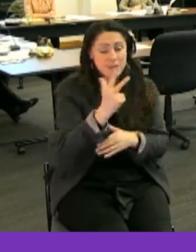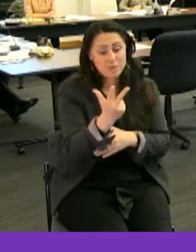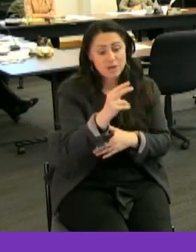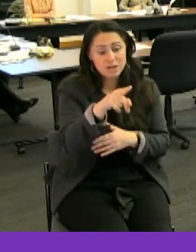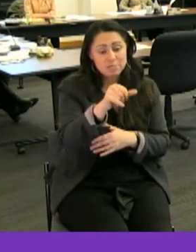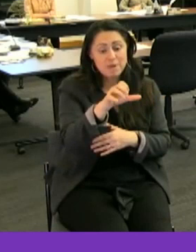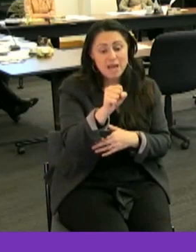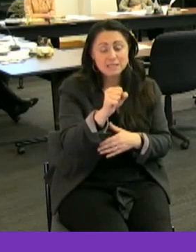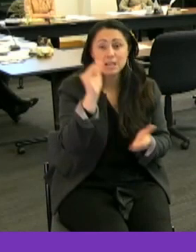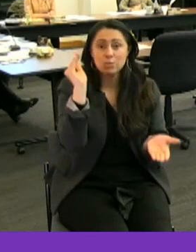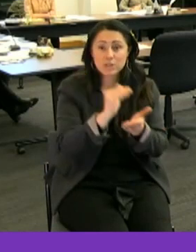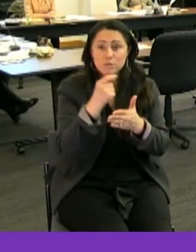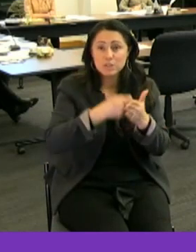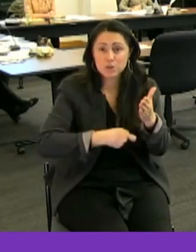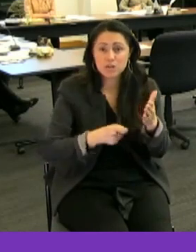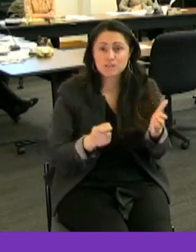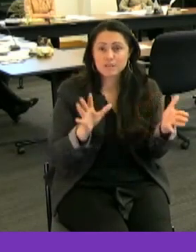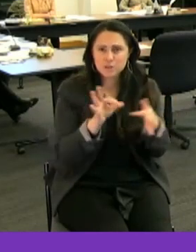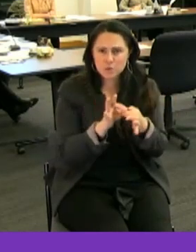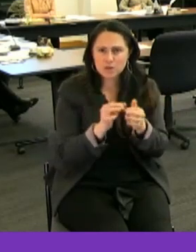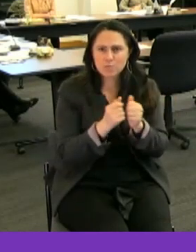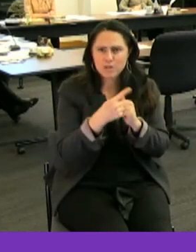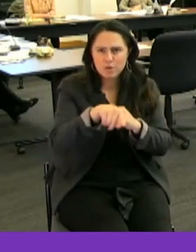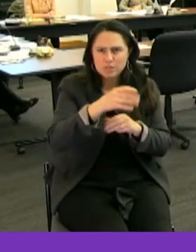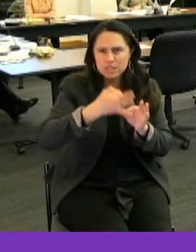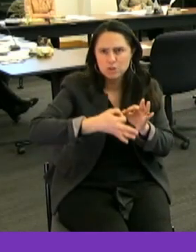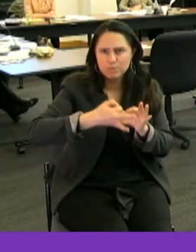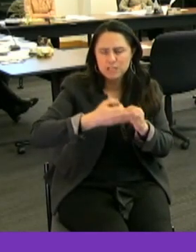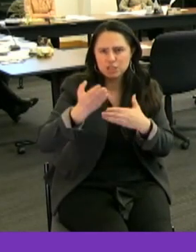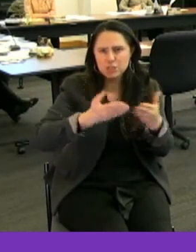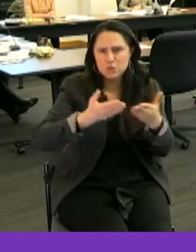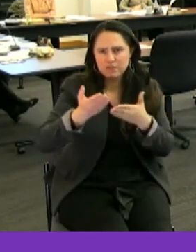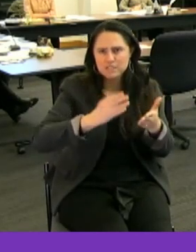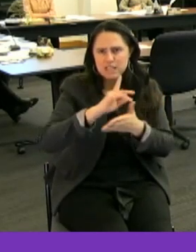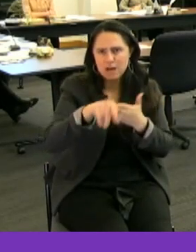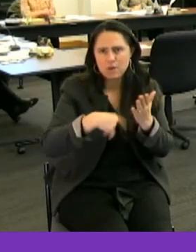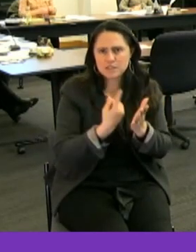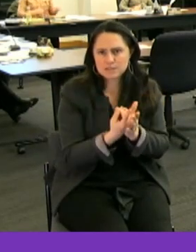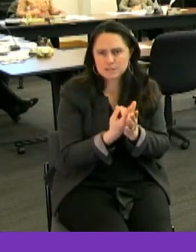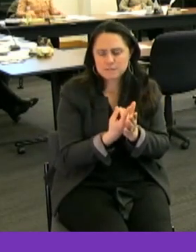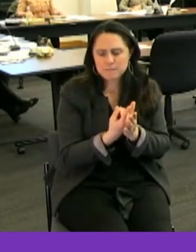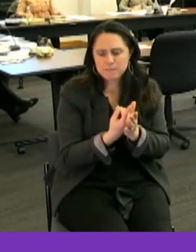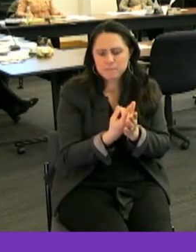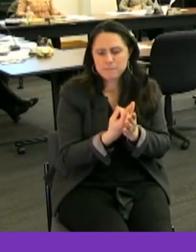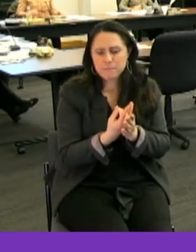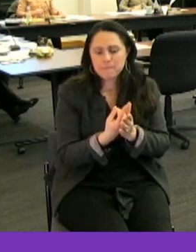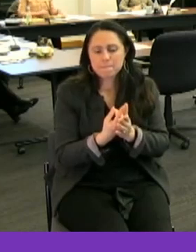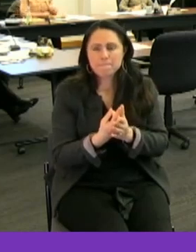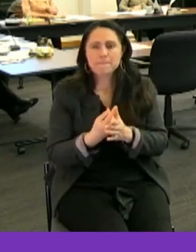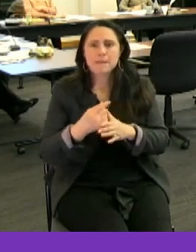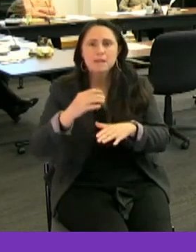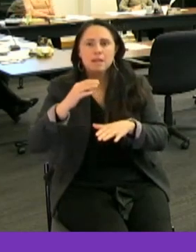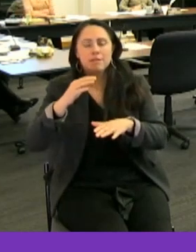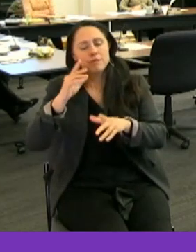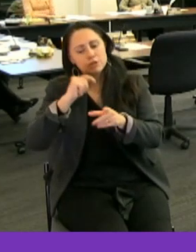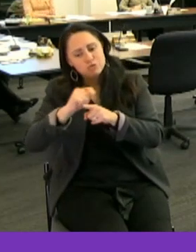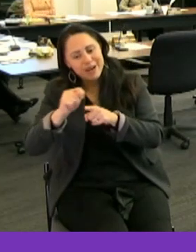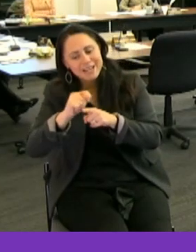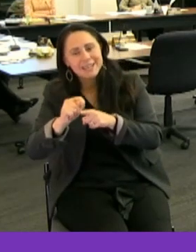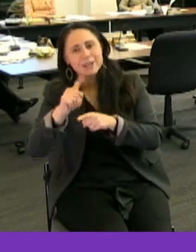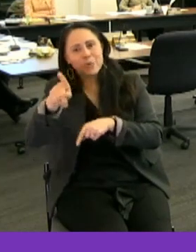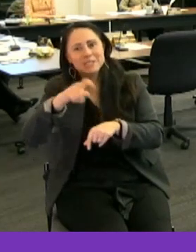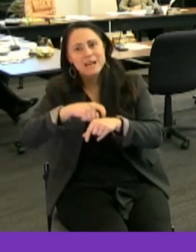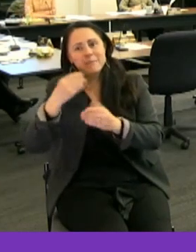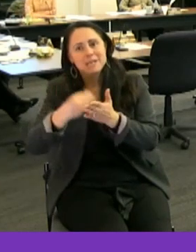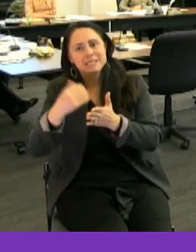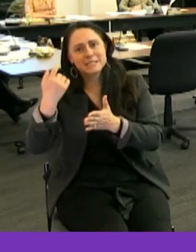reduce the cost associated with those interpretation service hours. The onboarding and training is a one-time expense